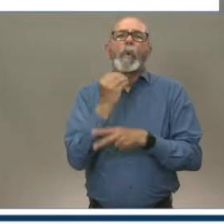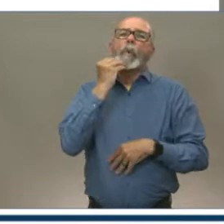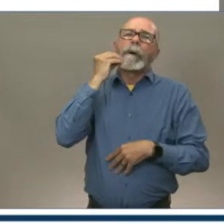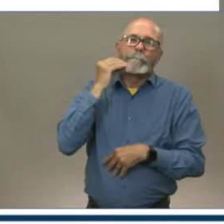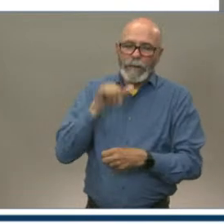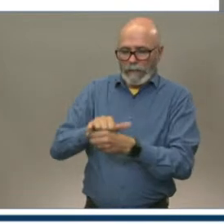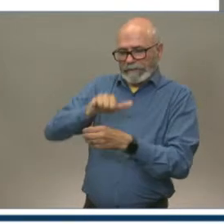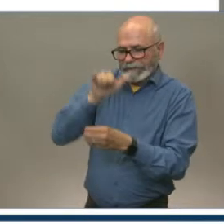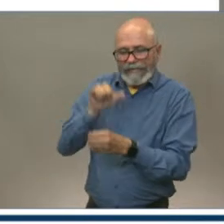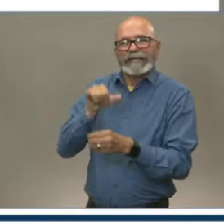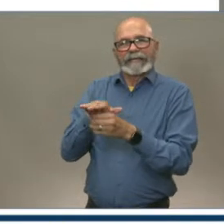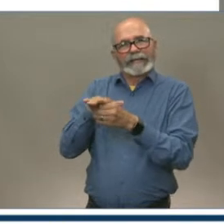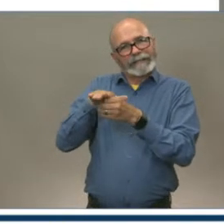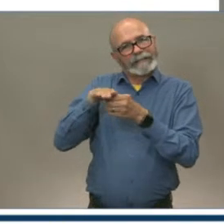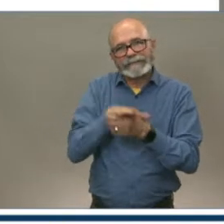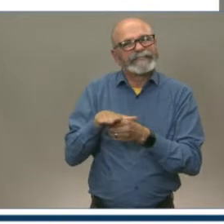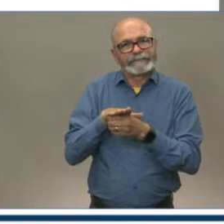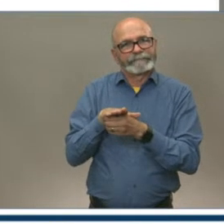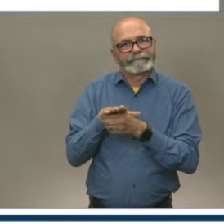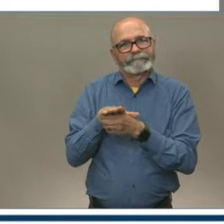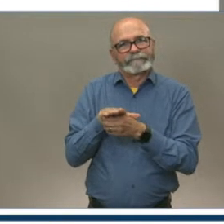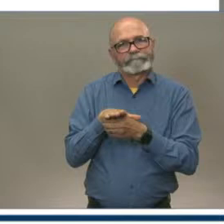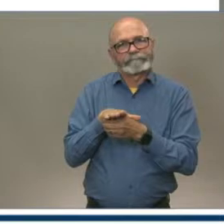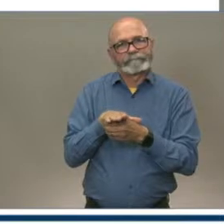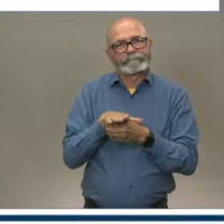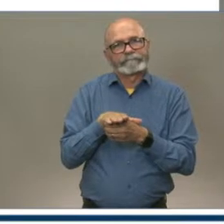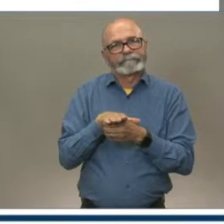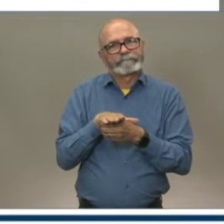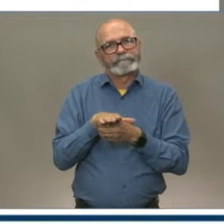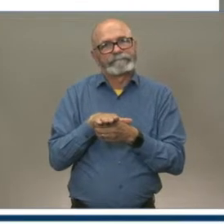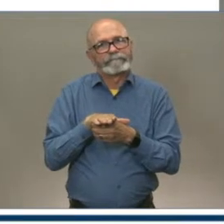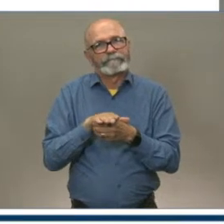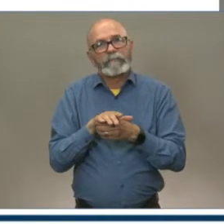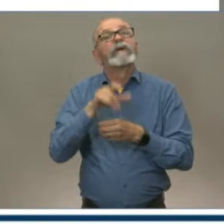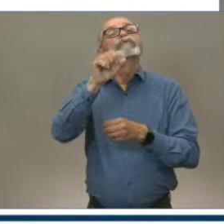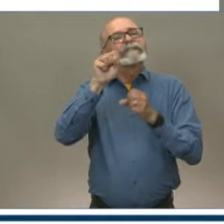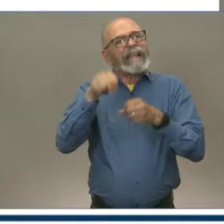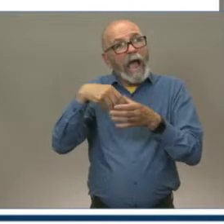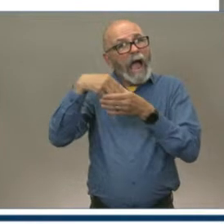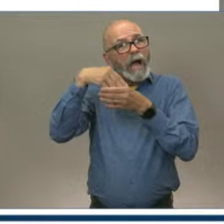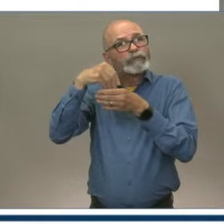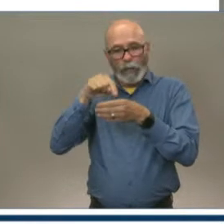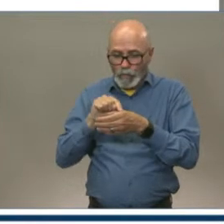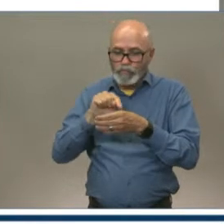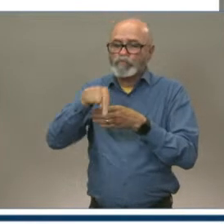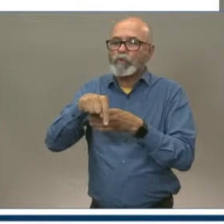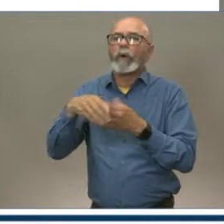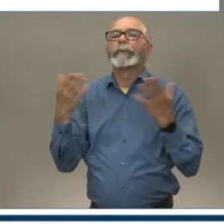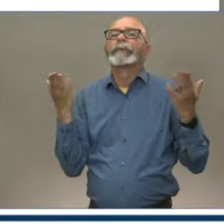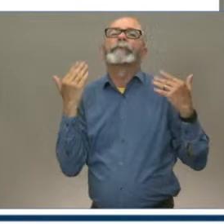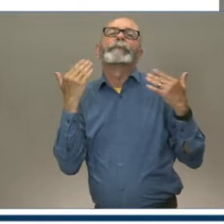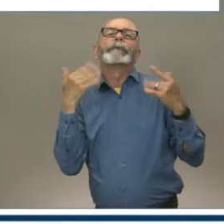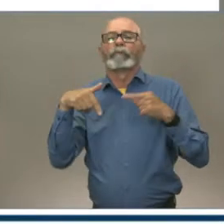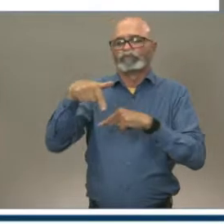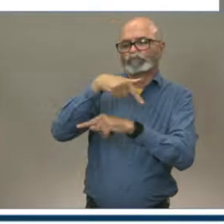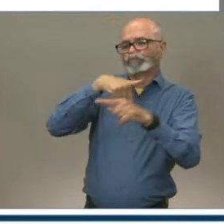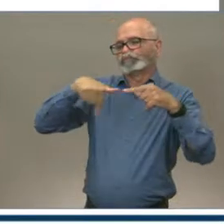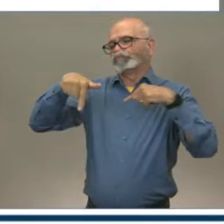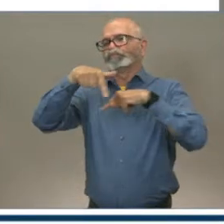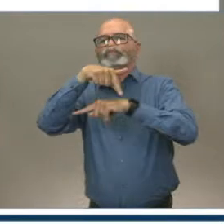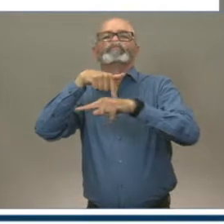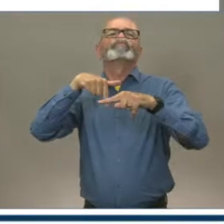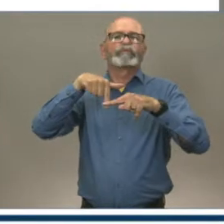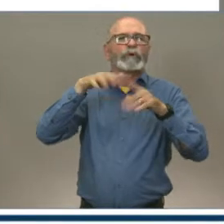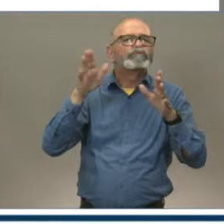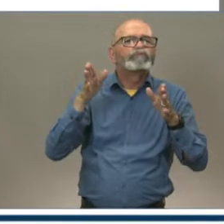neighborhood and in your community. By all means, get outdoors, enjoy the weather, enjoy our beautiful province for